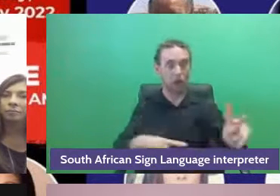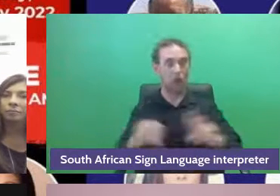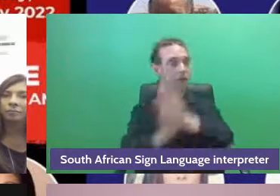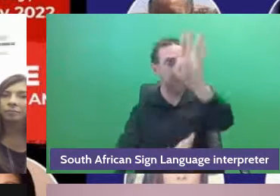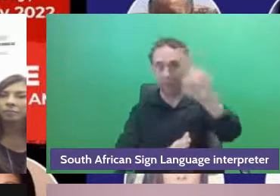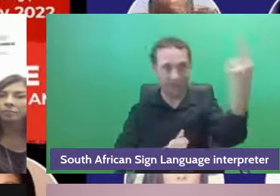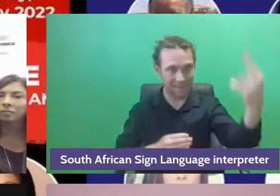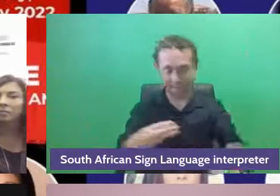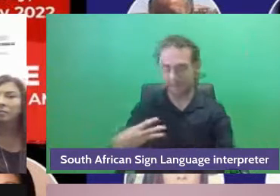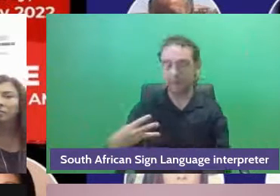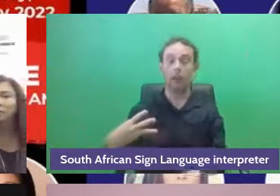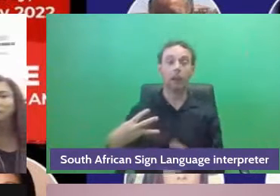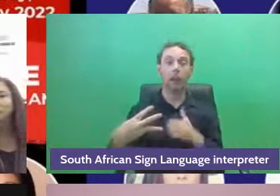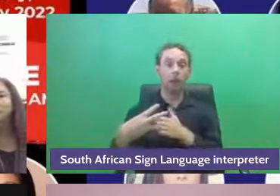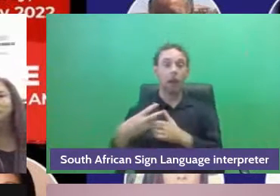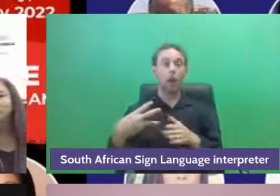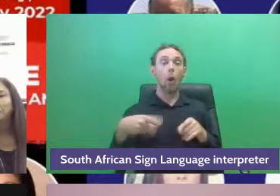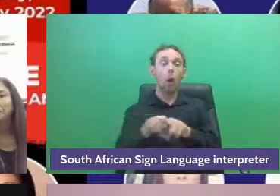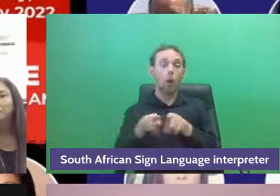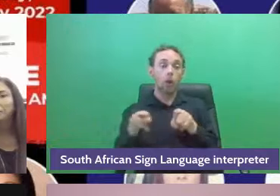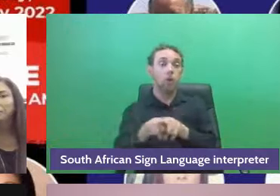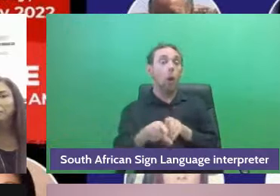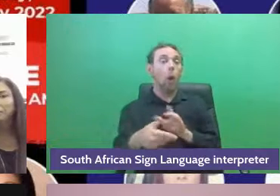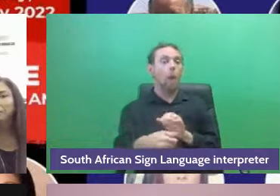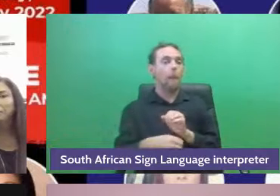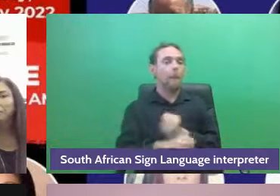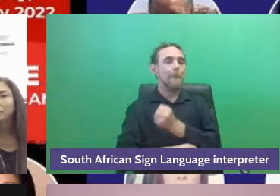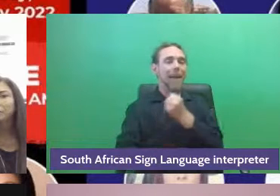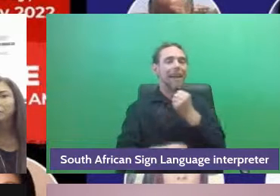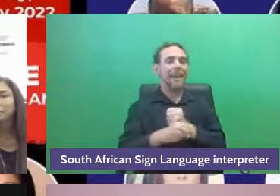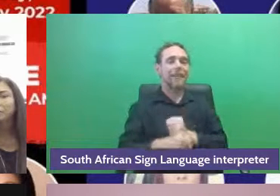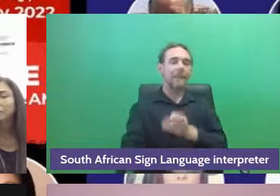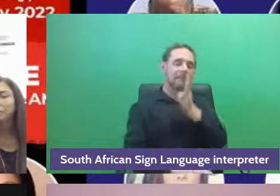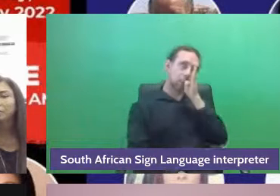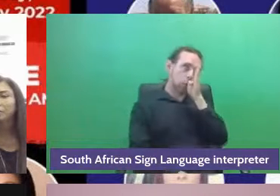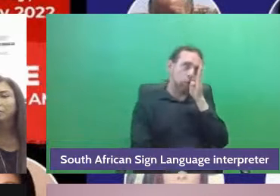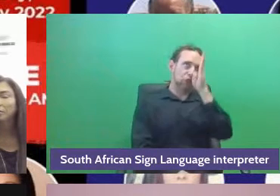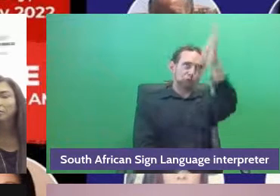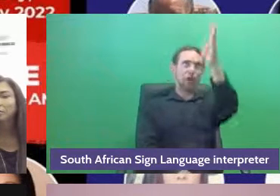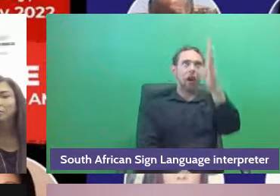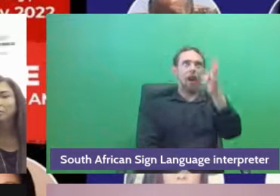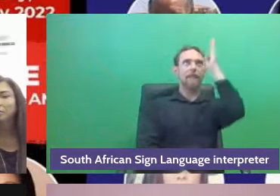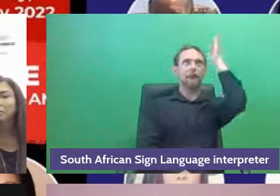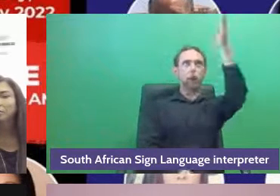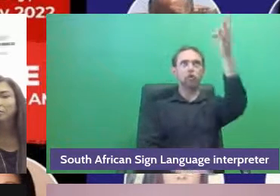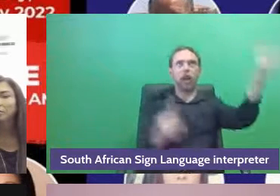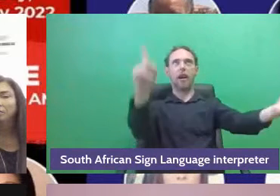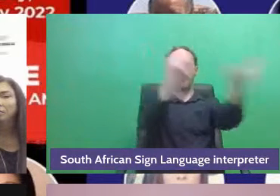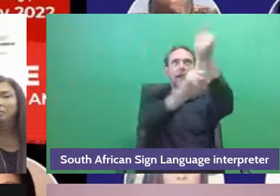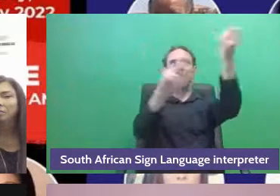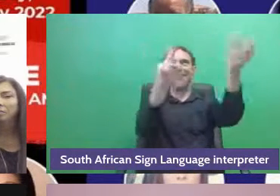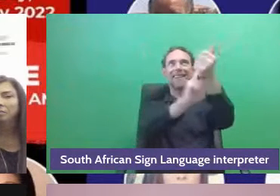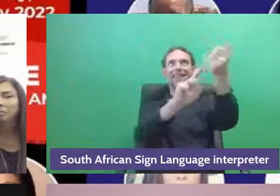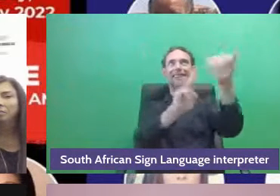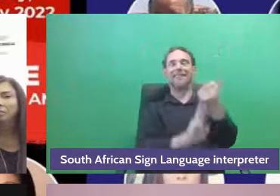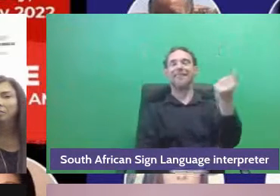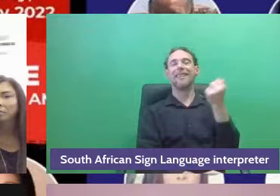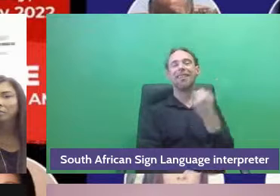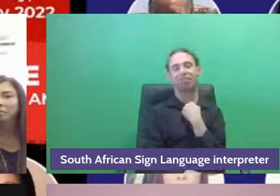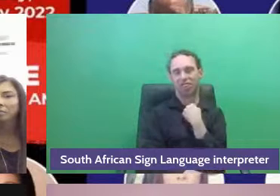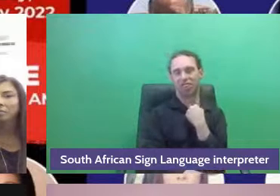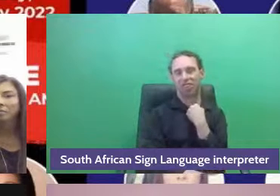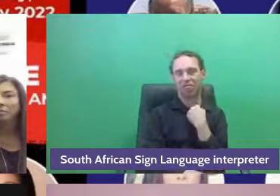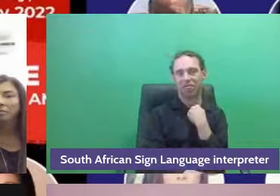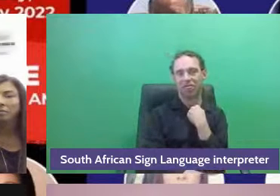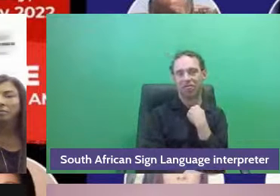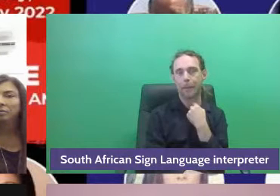also sometimes it hinders, future prospects in some situations. But I just would like